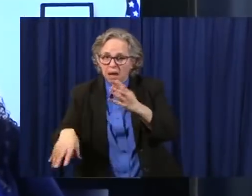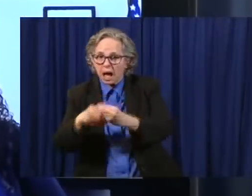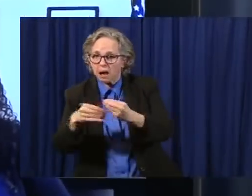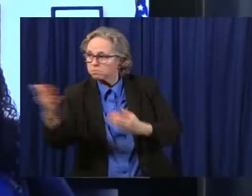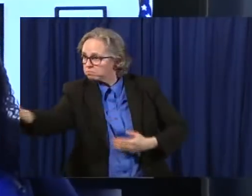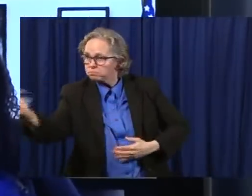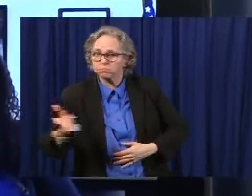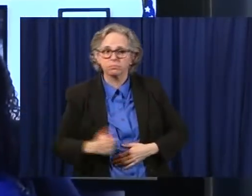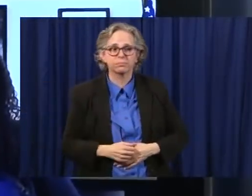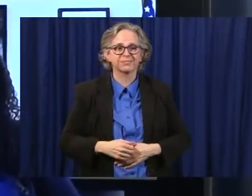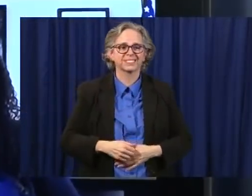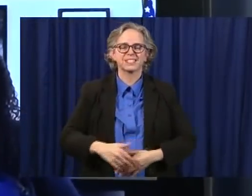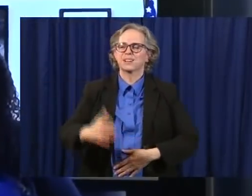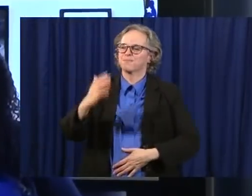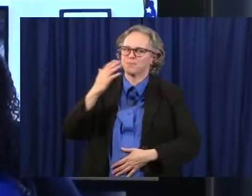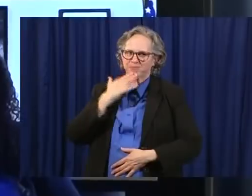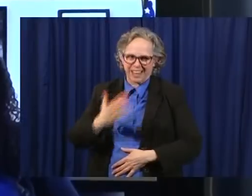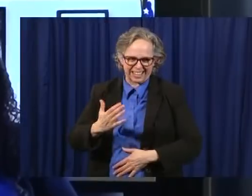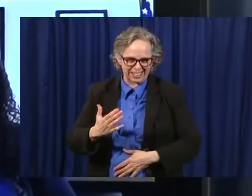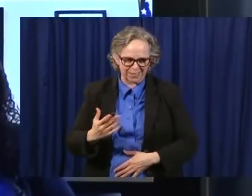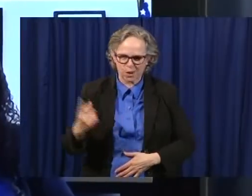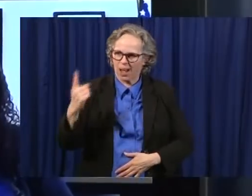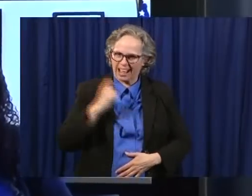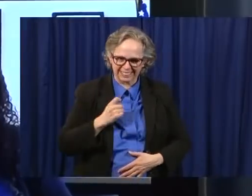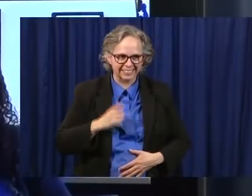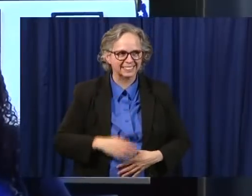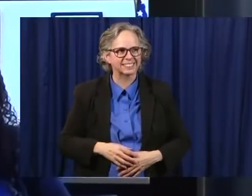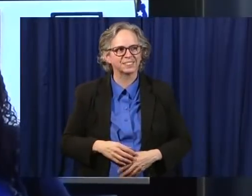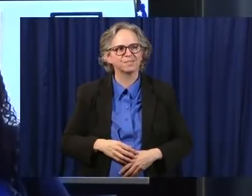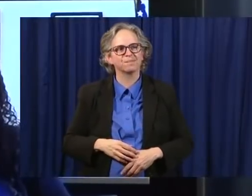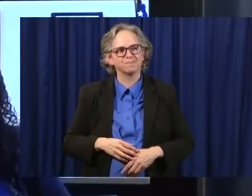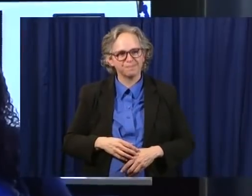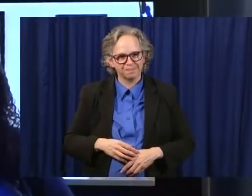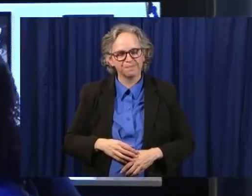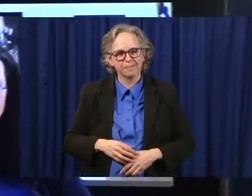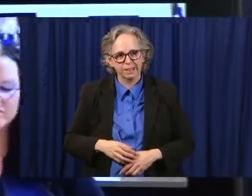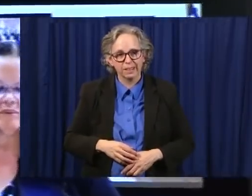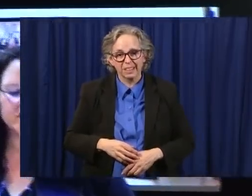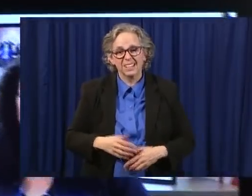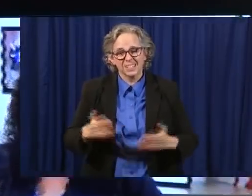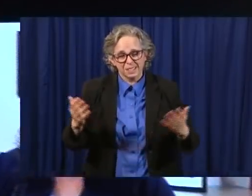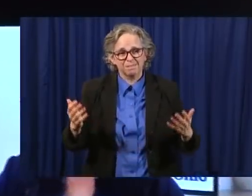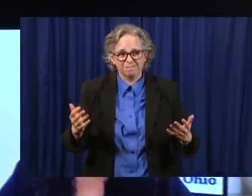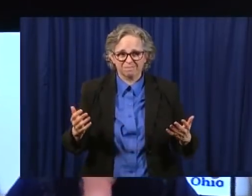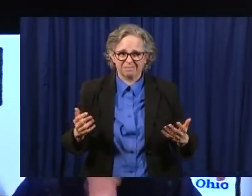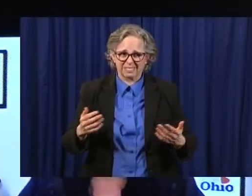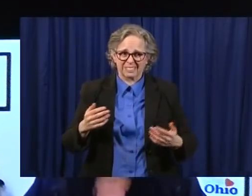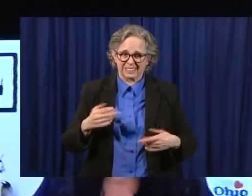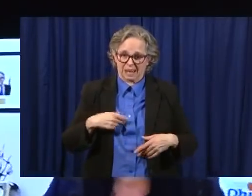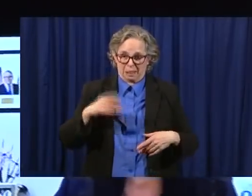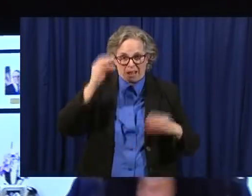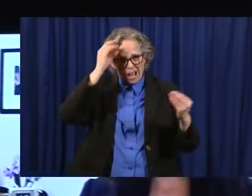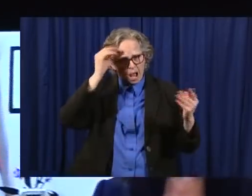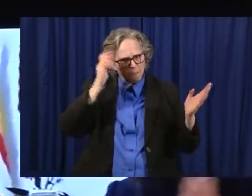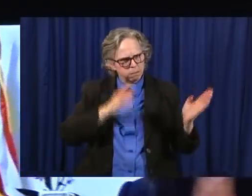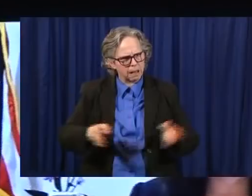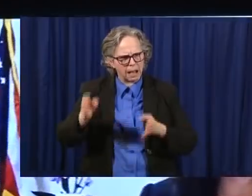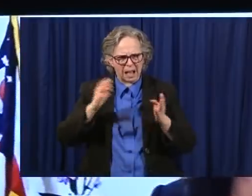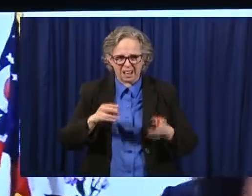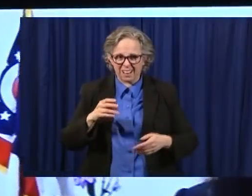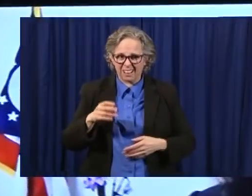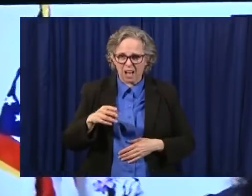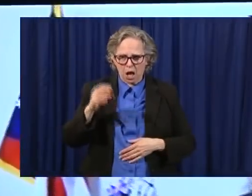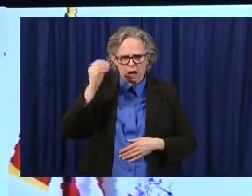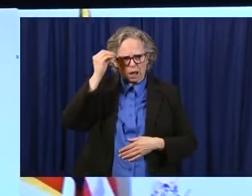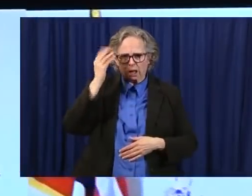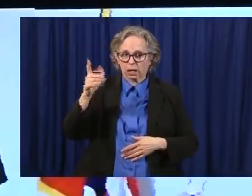Thank you. Thank you for asking me to look at the plan. I have to say, Governor, that I've been